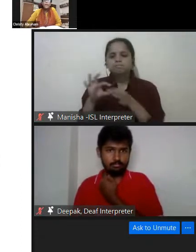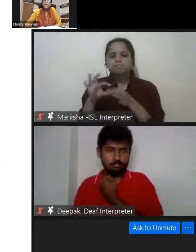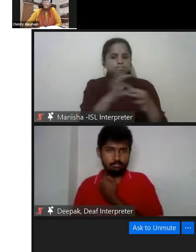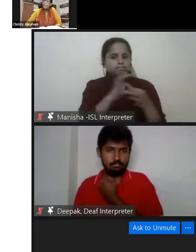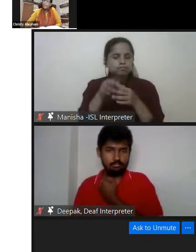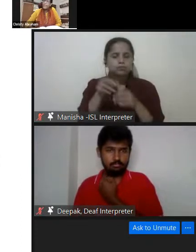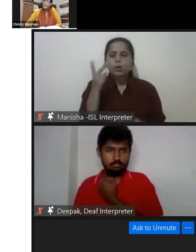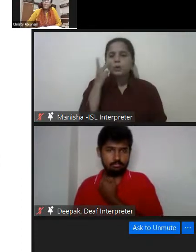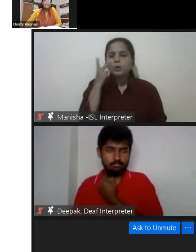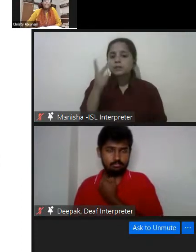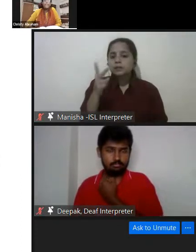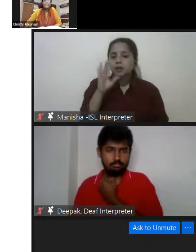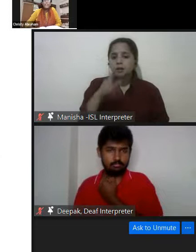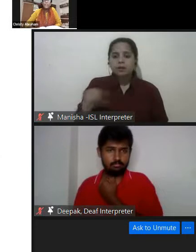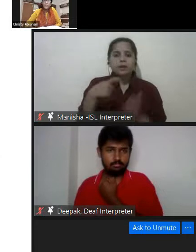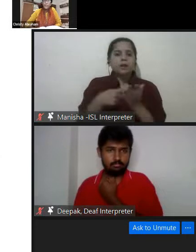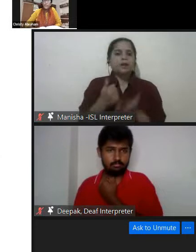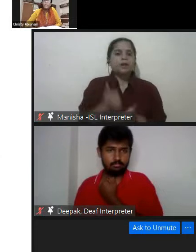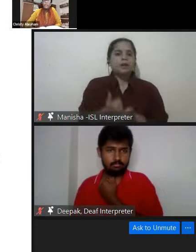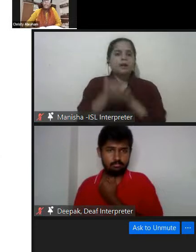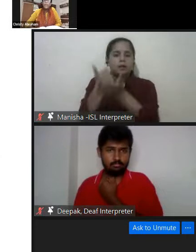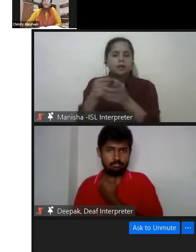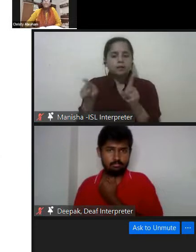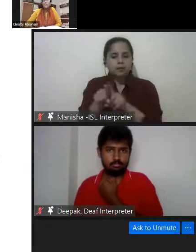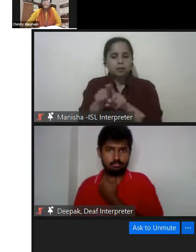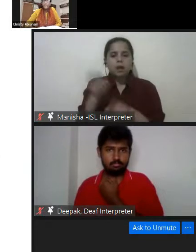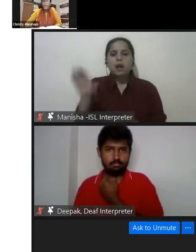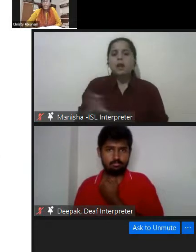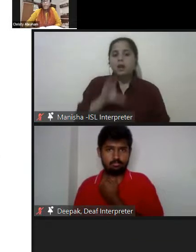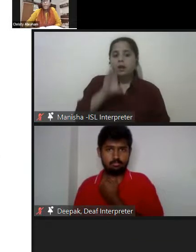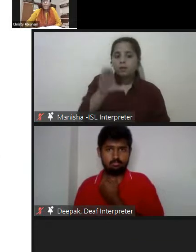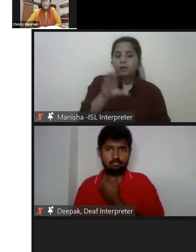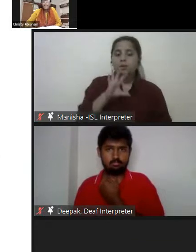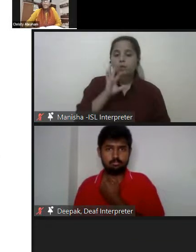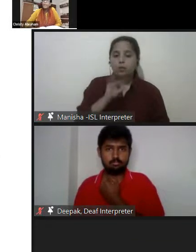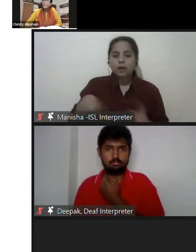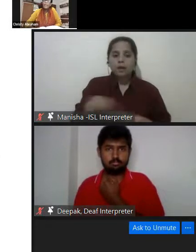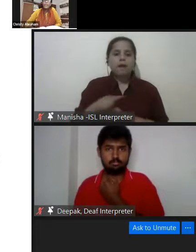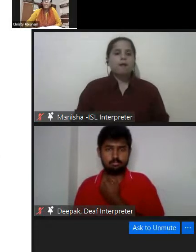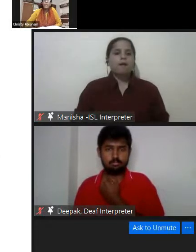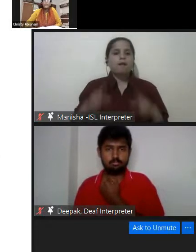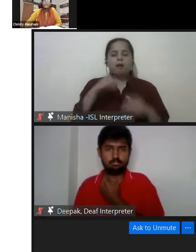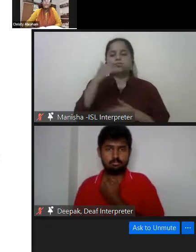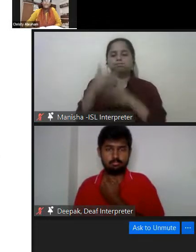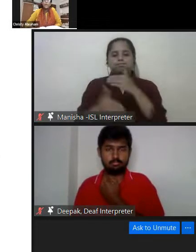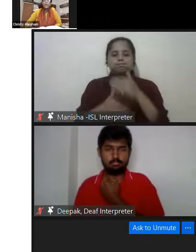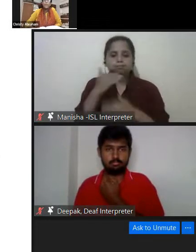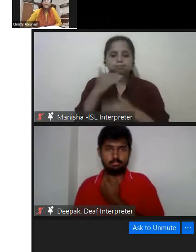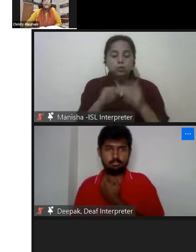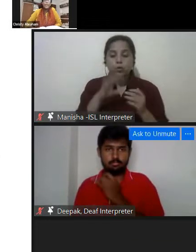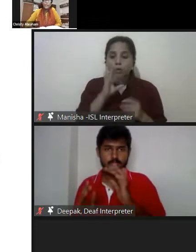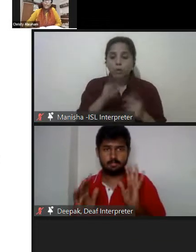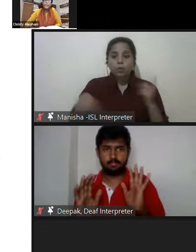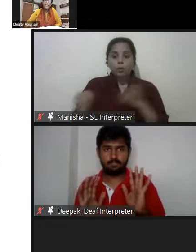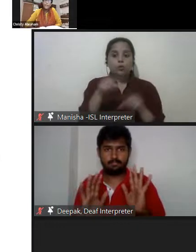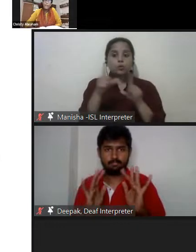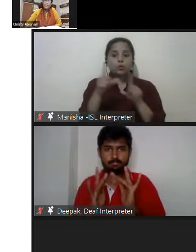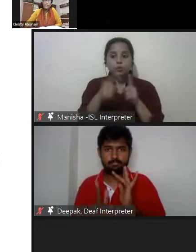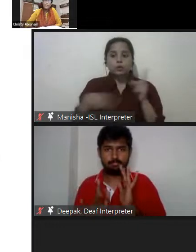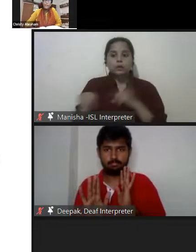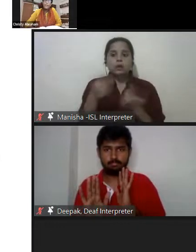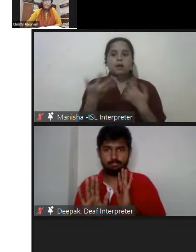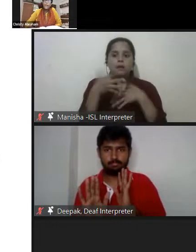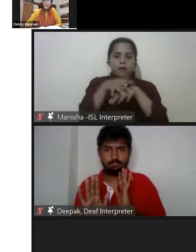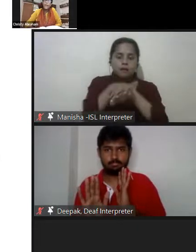considered rehabilitation as an investment across lifespan and an essential component of integrated